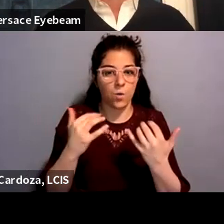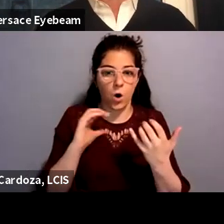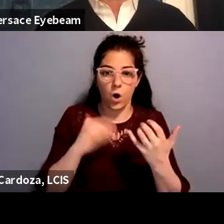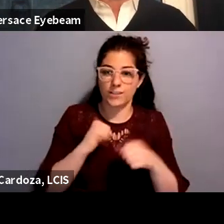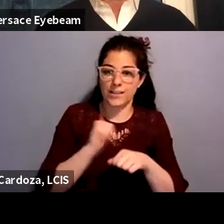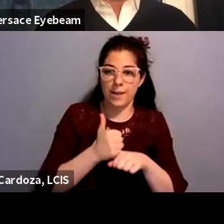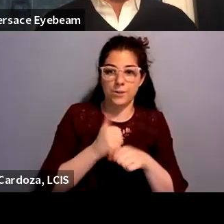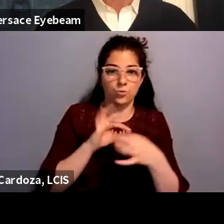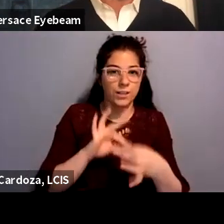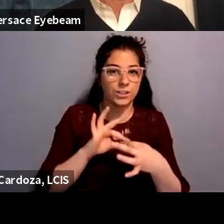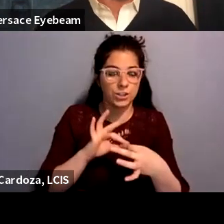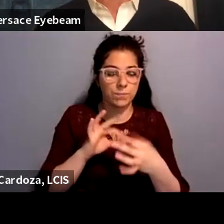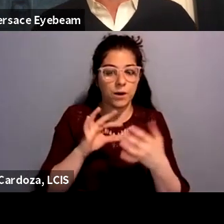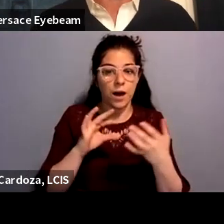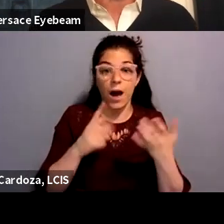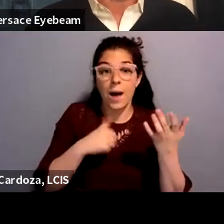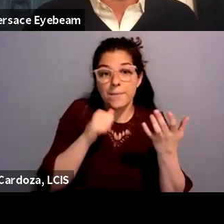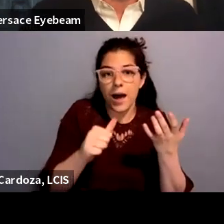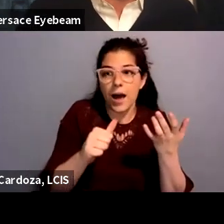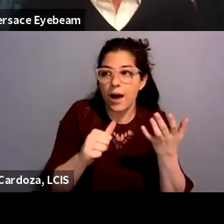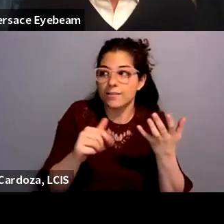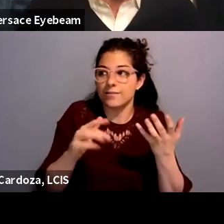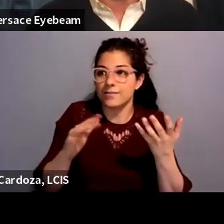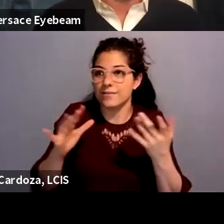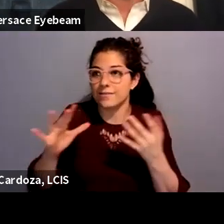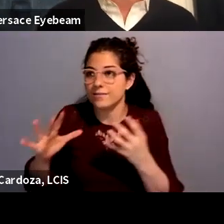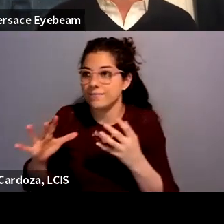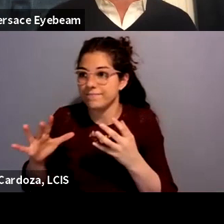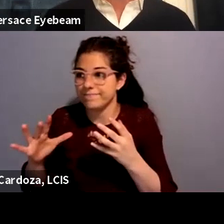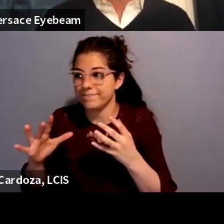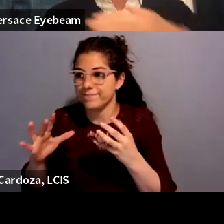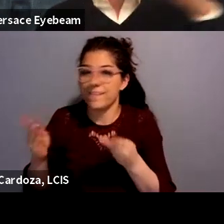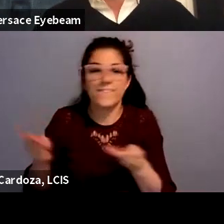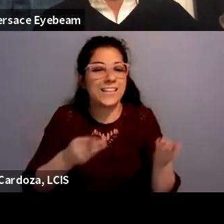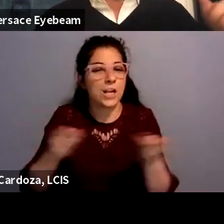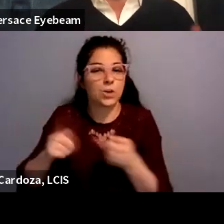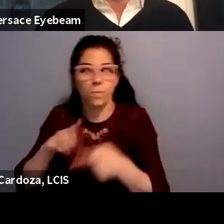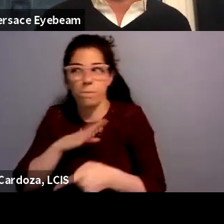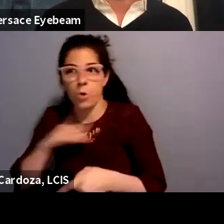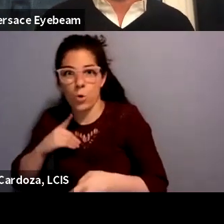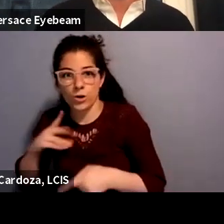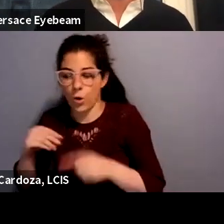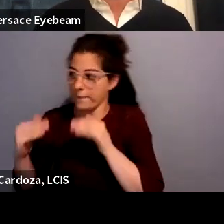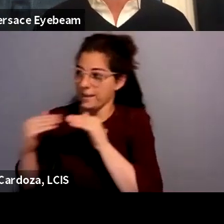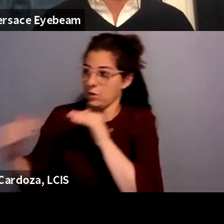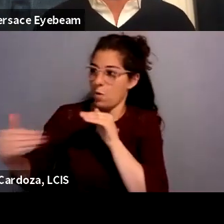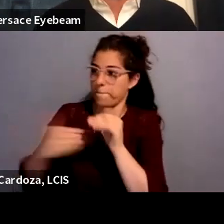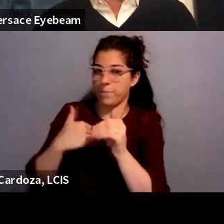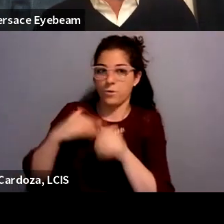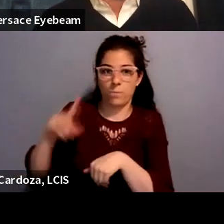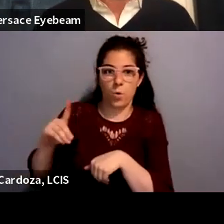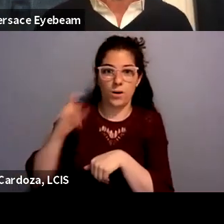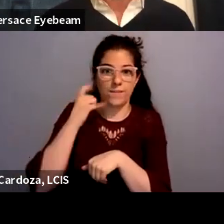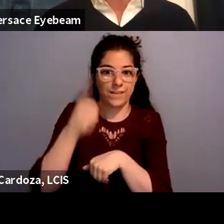established relationship, I'm not a conduit to the board for Roddy. I am an equal member of the board. And if Roddy needs to talk to